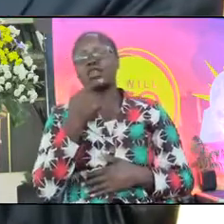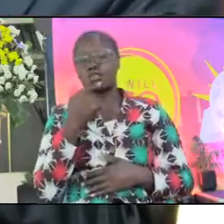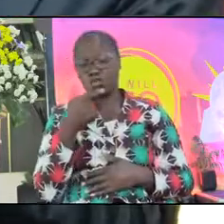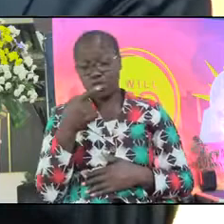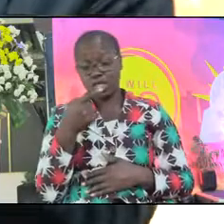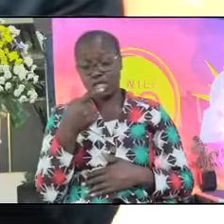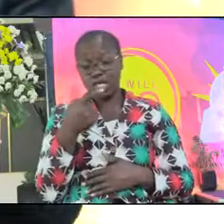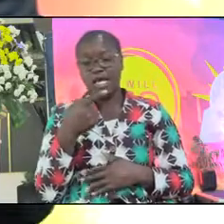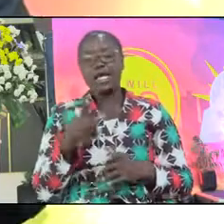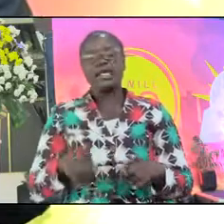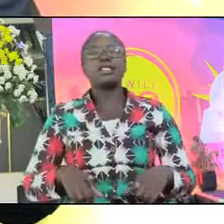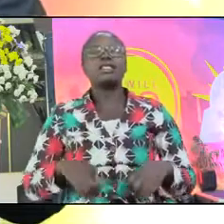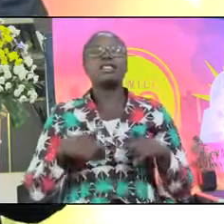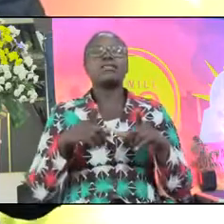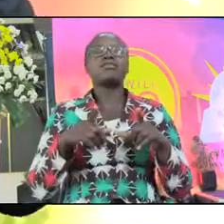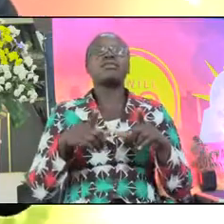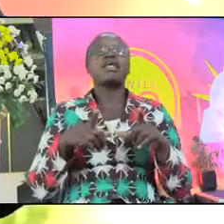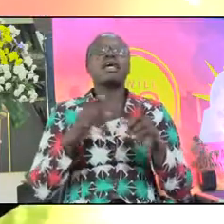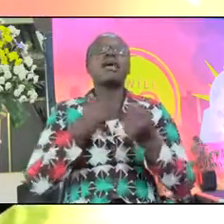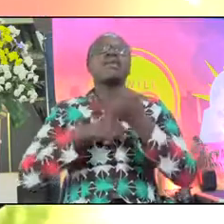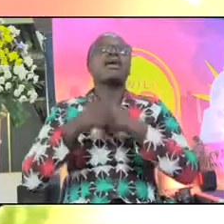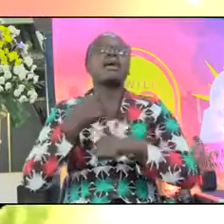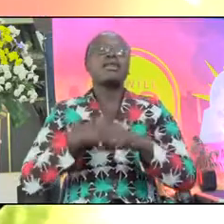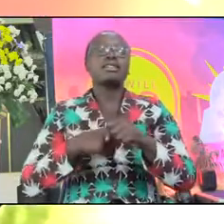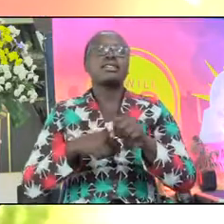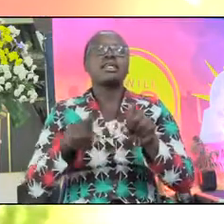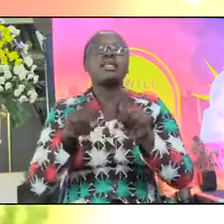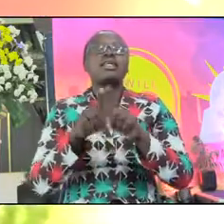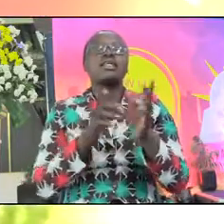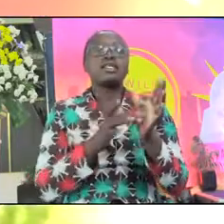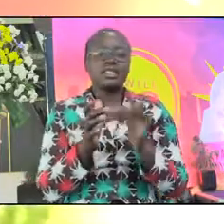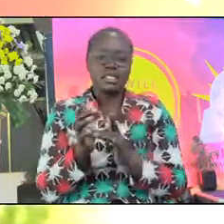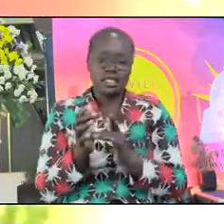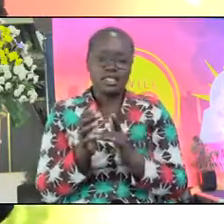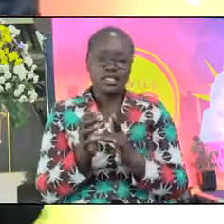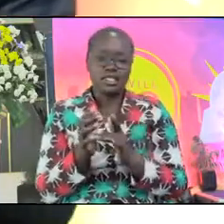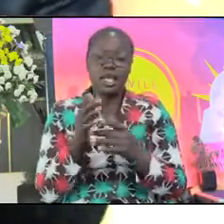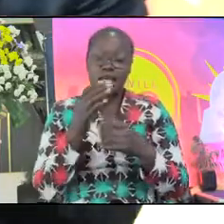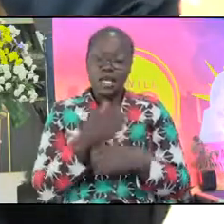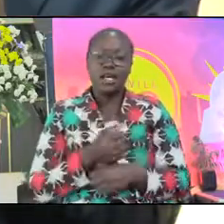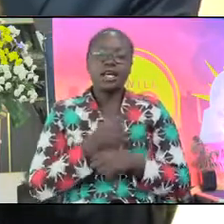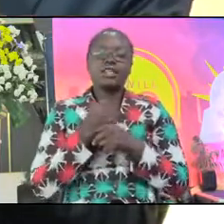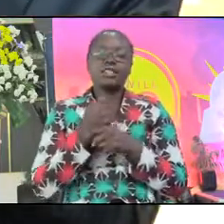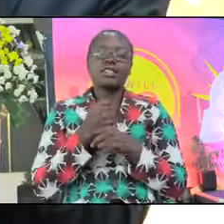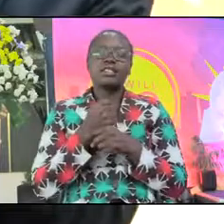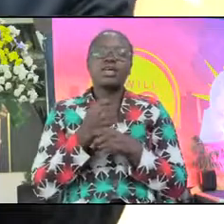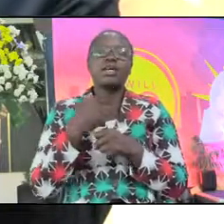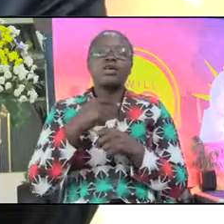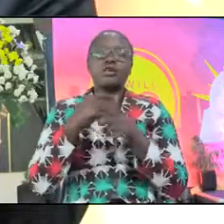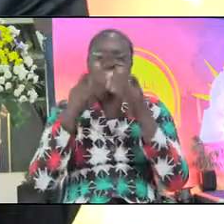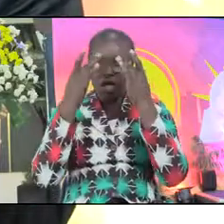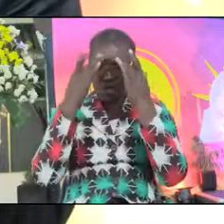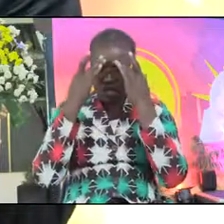talks and lives and acts like Jesus. I trust that would be our